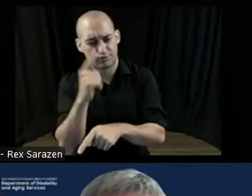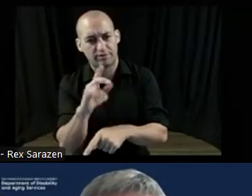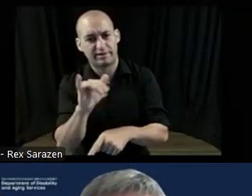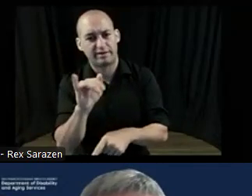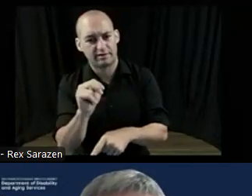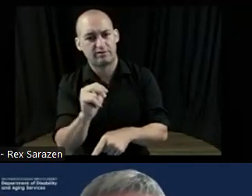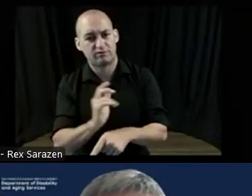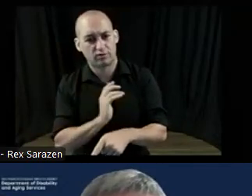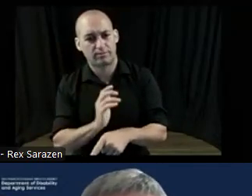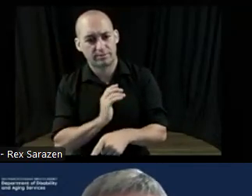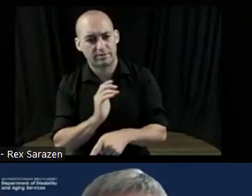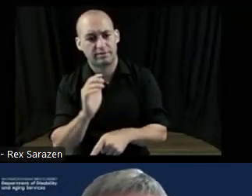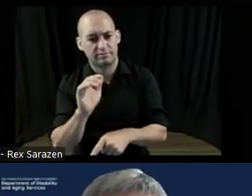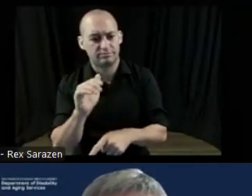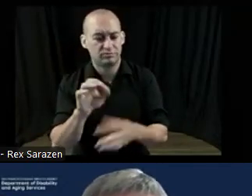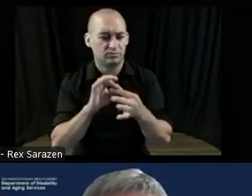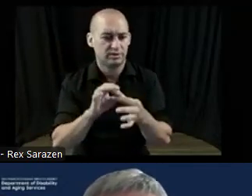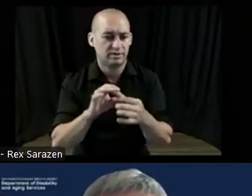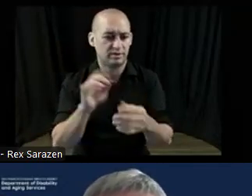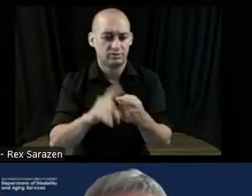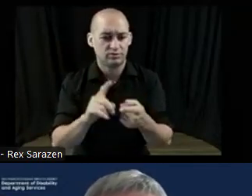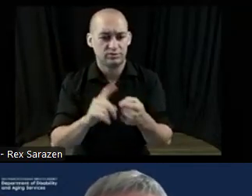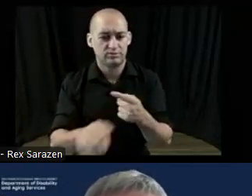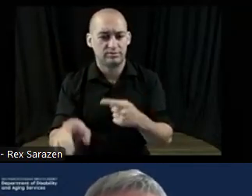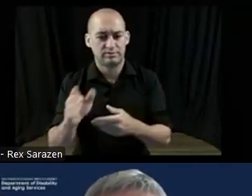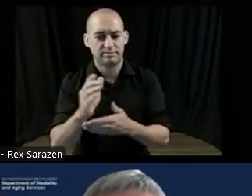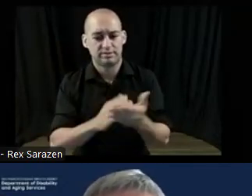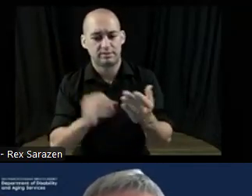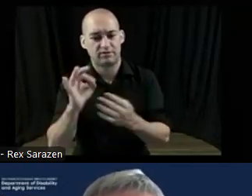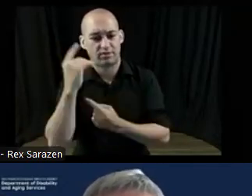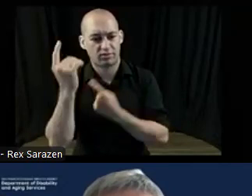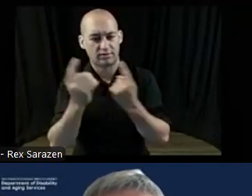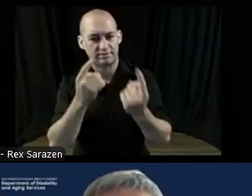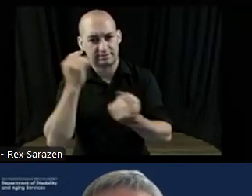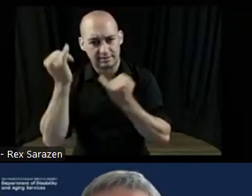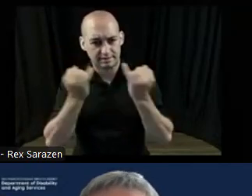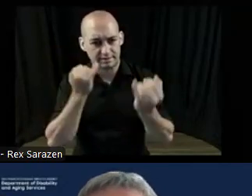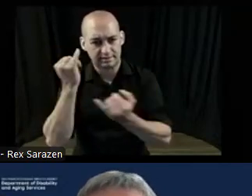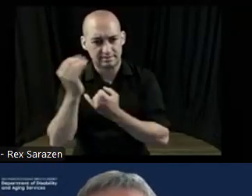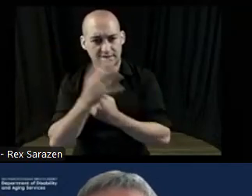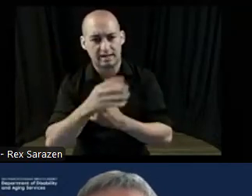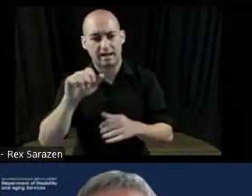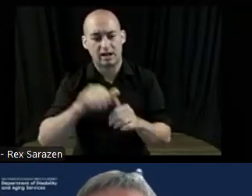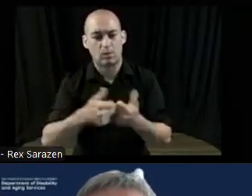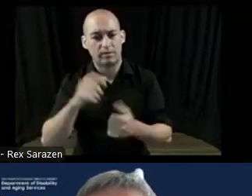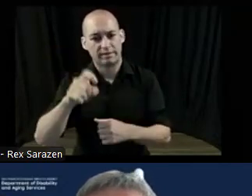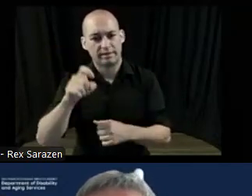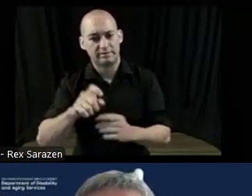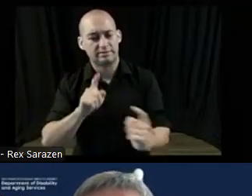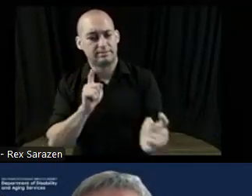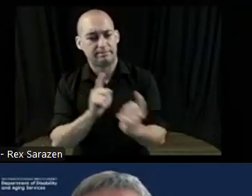involvement, just as far as like just some of the thoughts and ideas and the needs and how those needs can be met. So